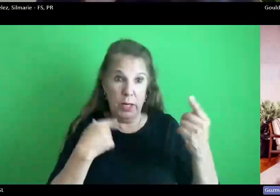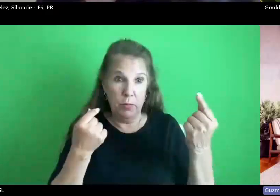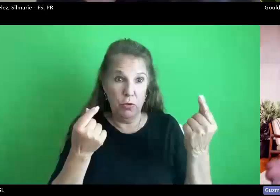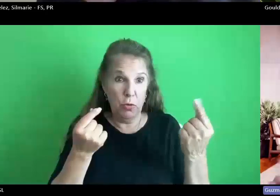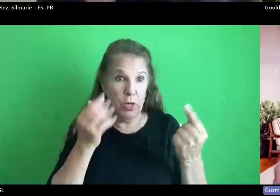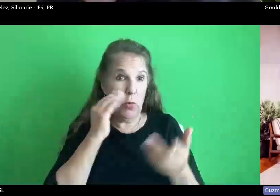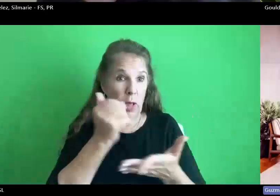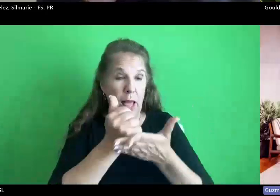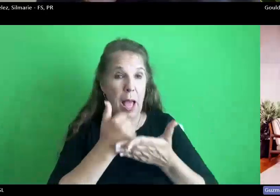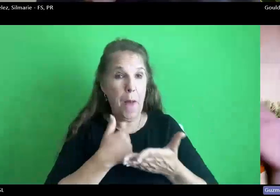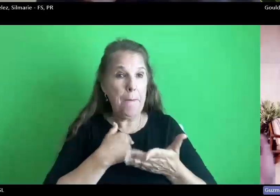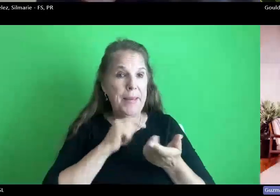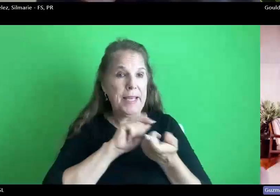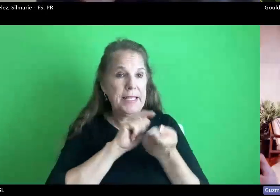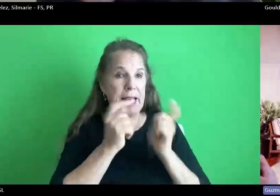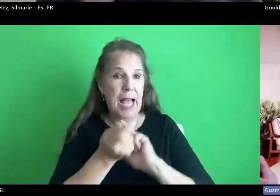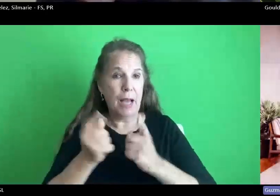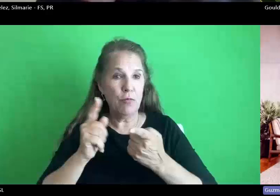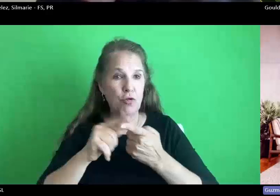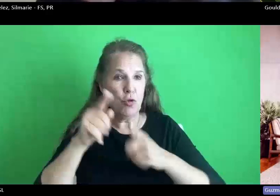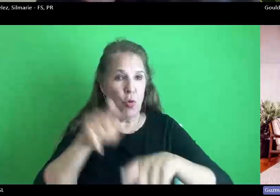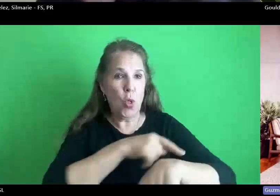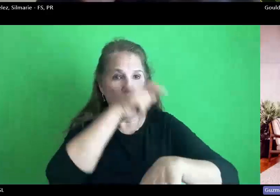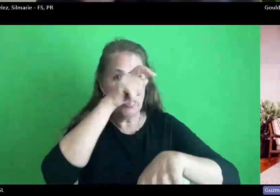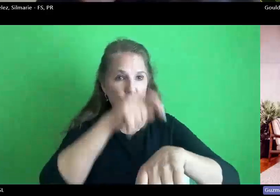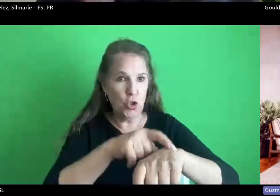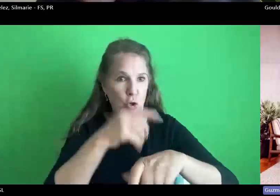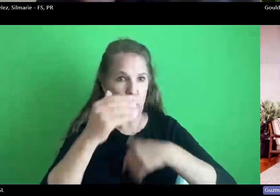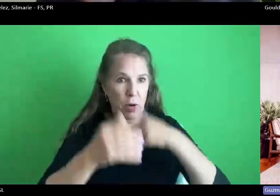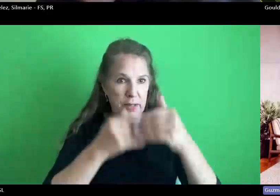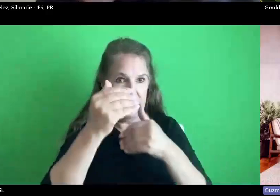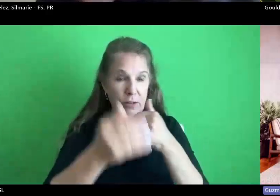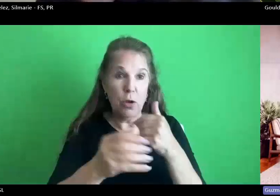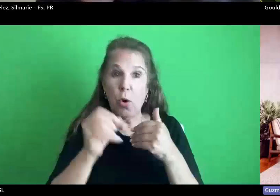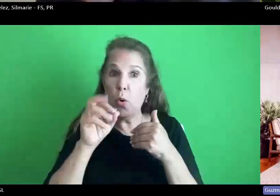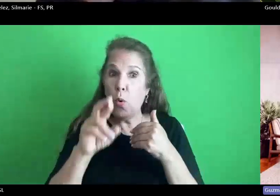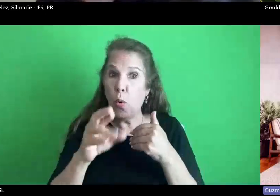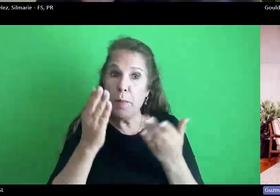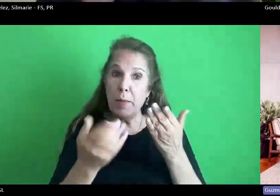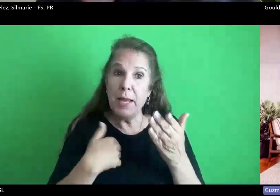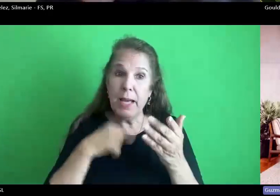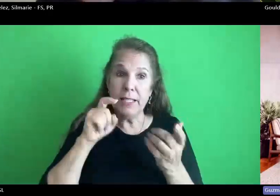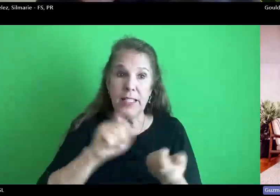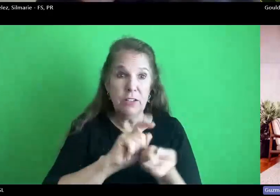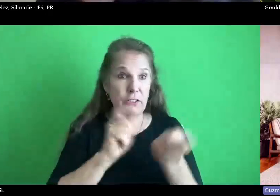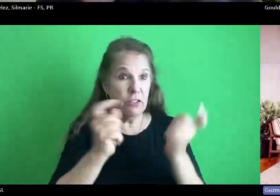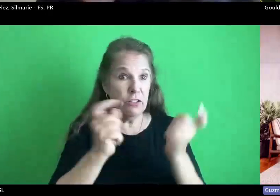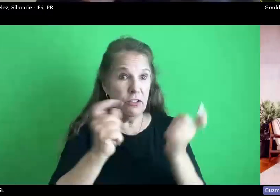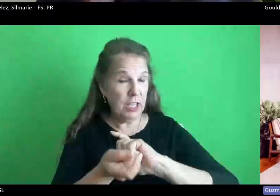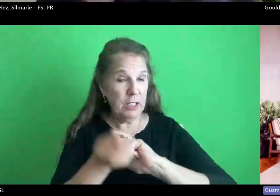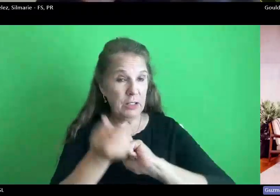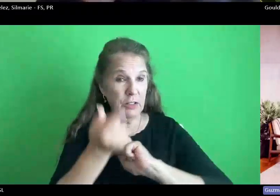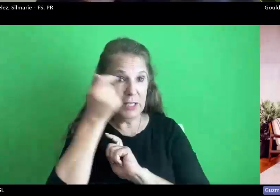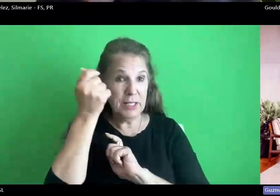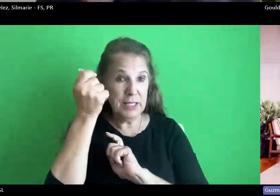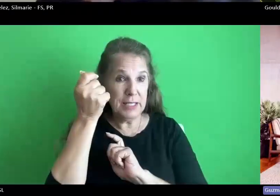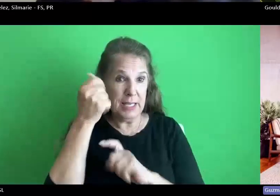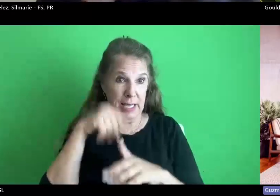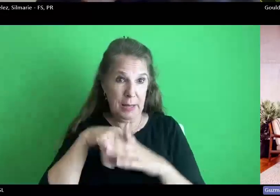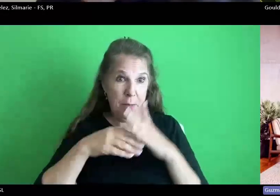help me adapt into the long-term process. Or maybe I need to change because in